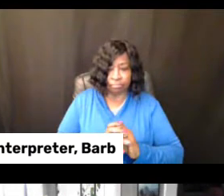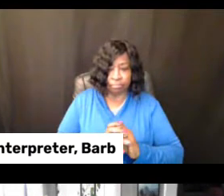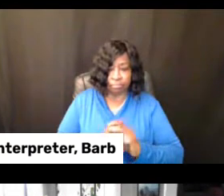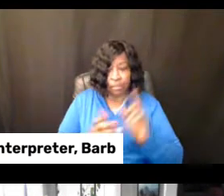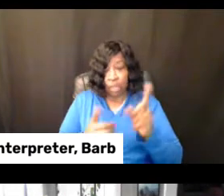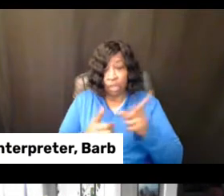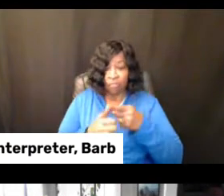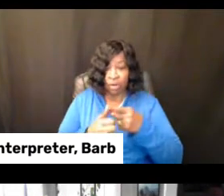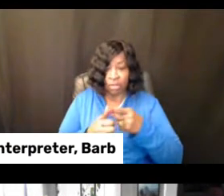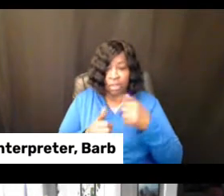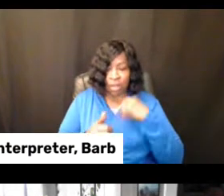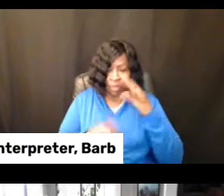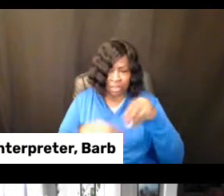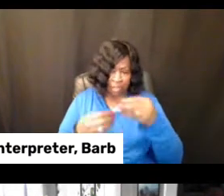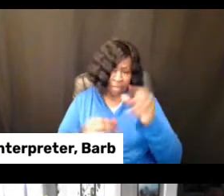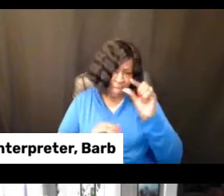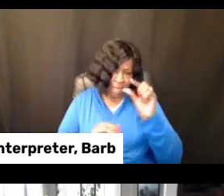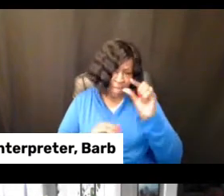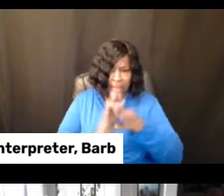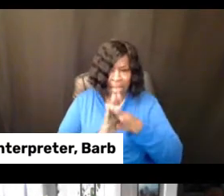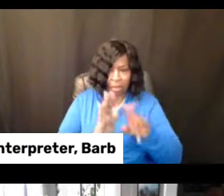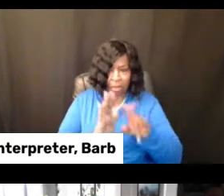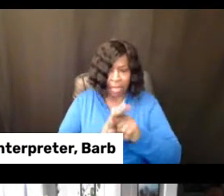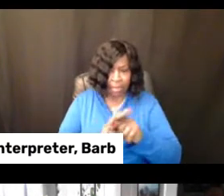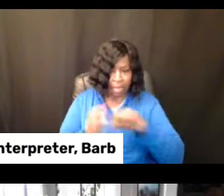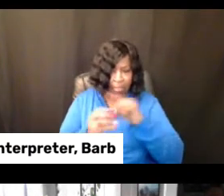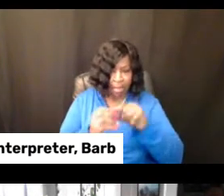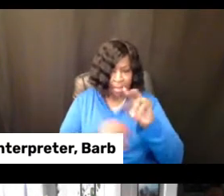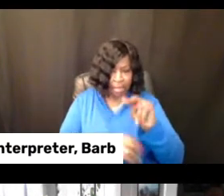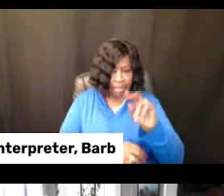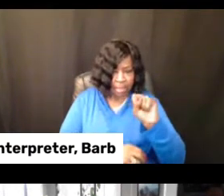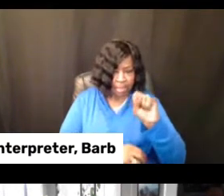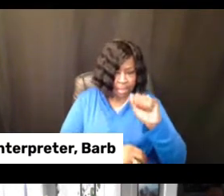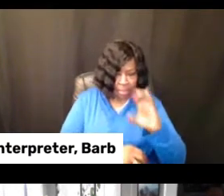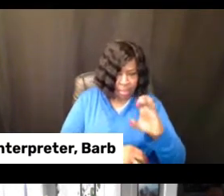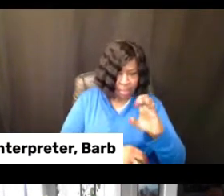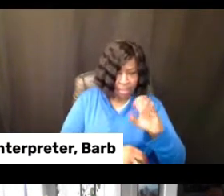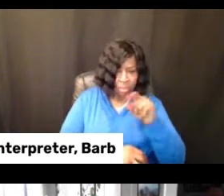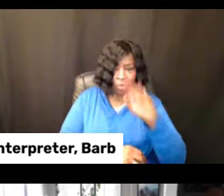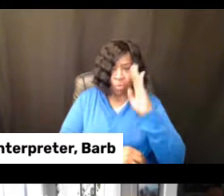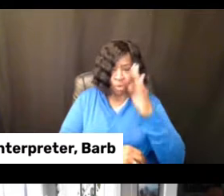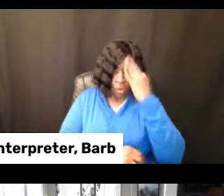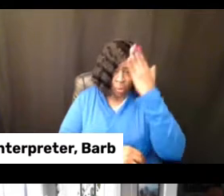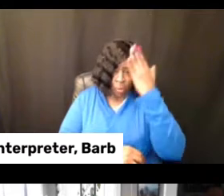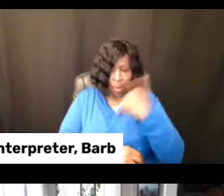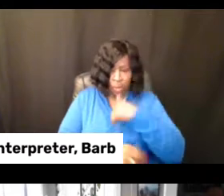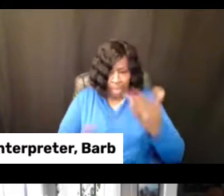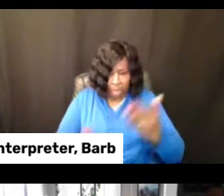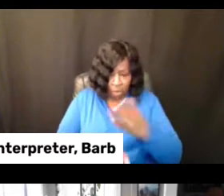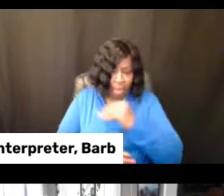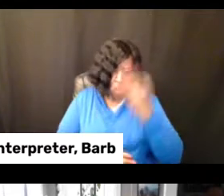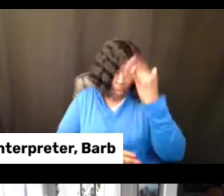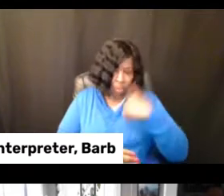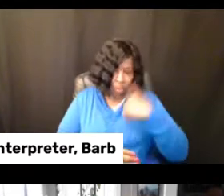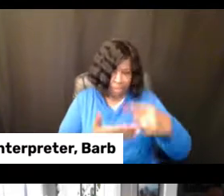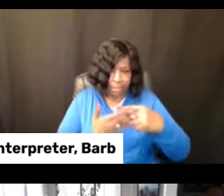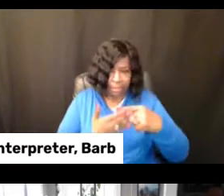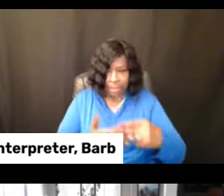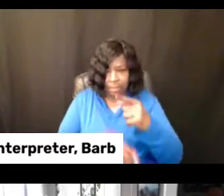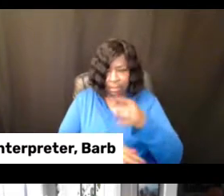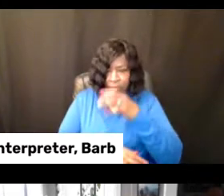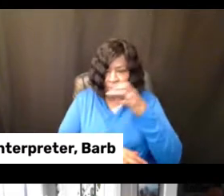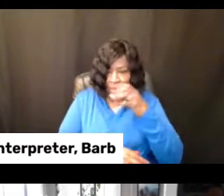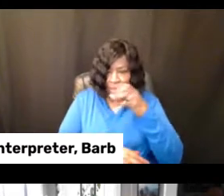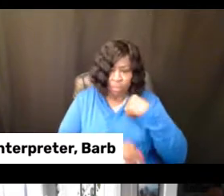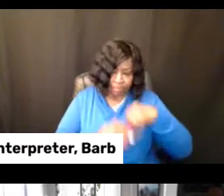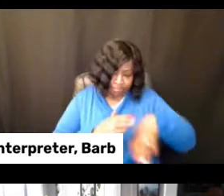First, I'll give you a little bit of background into NSAC, so you know why we're here and why we're talking to you about the Farm Bill. We're a grassroots alliance of